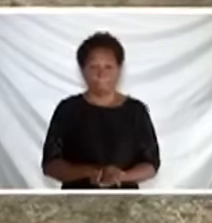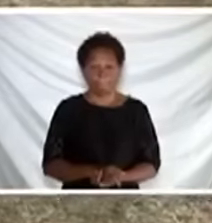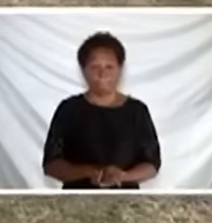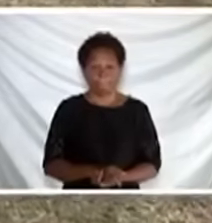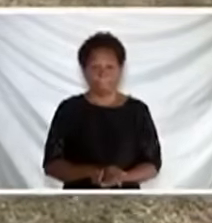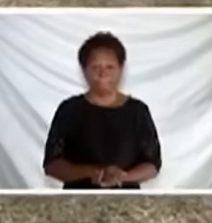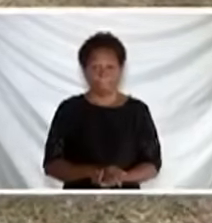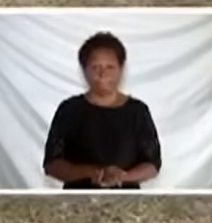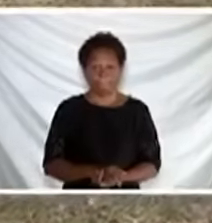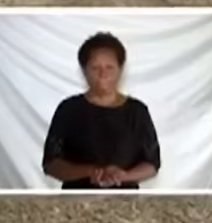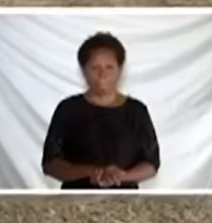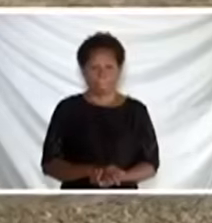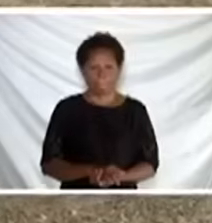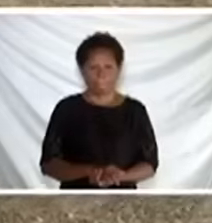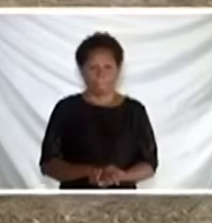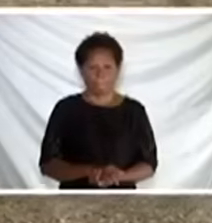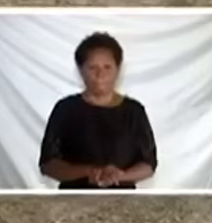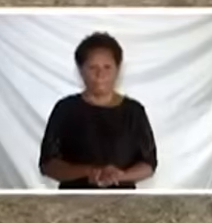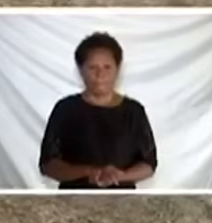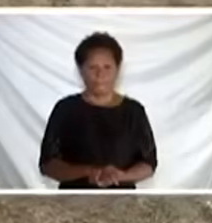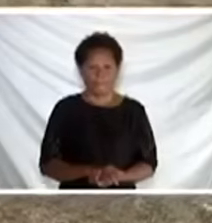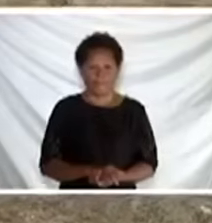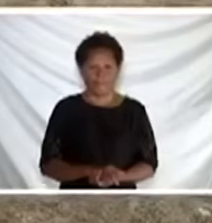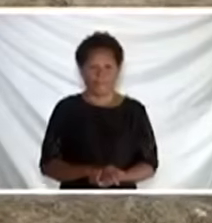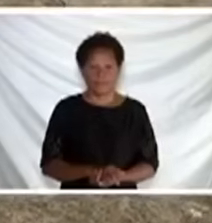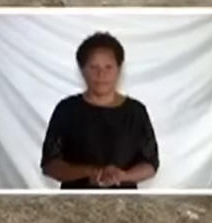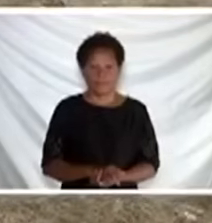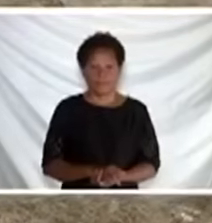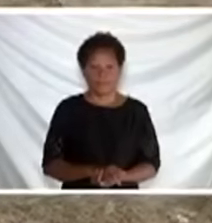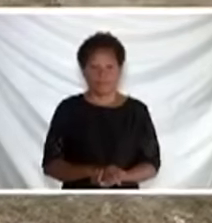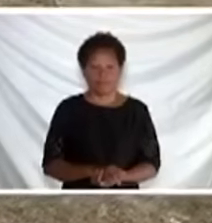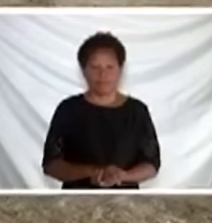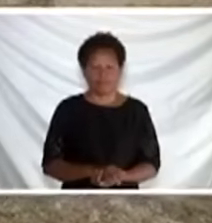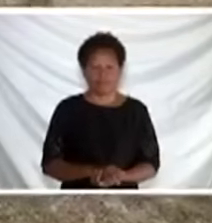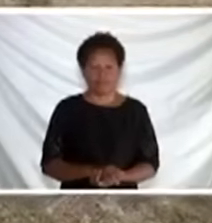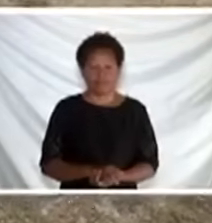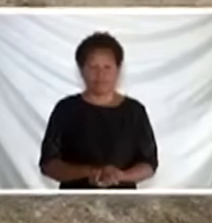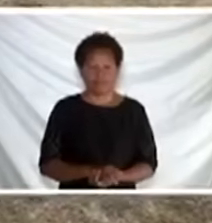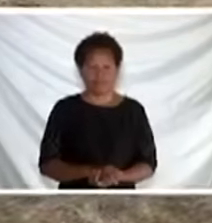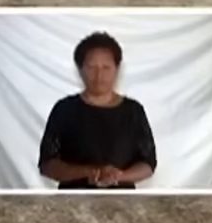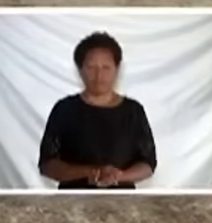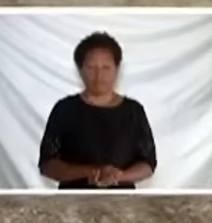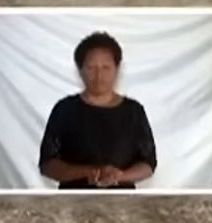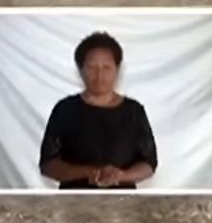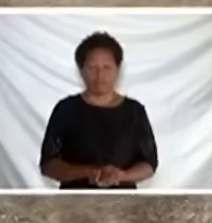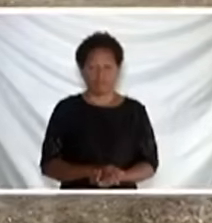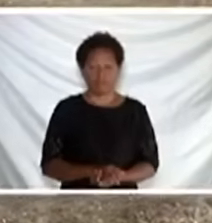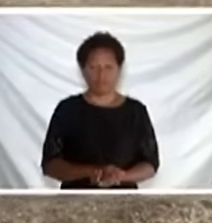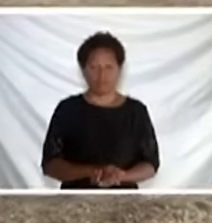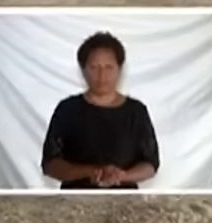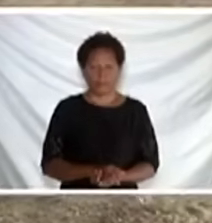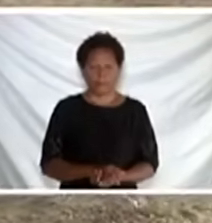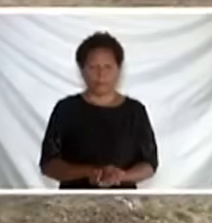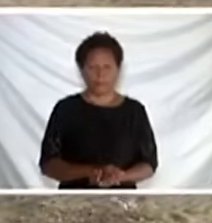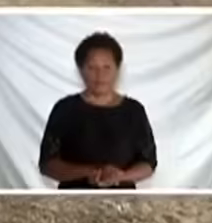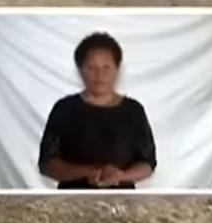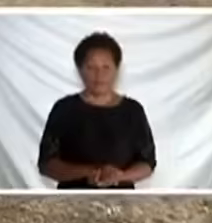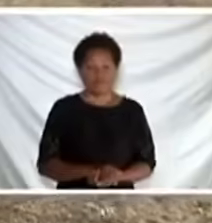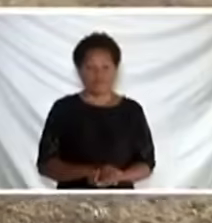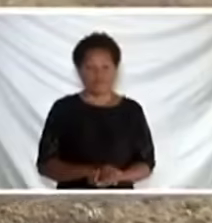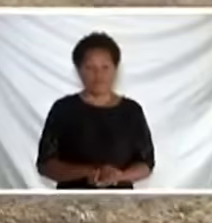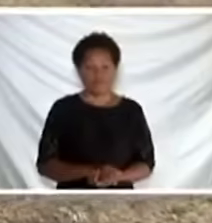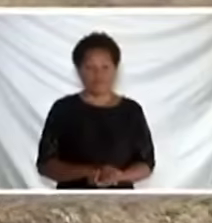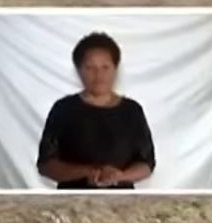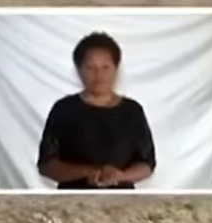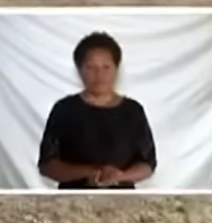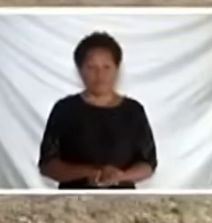Right. Will advance into the order. By the center. Quick march.